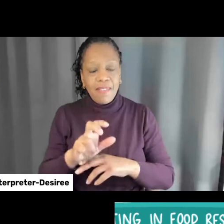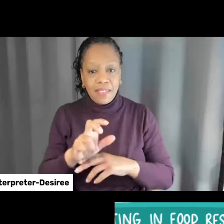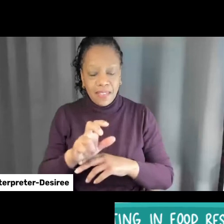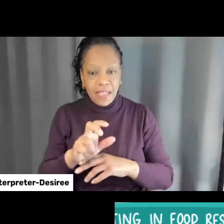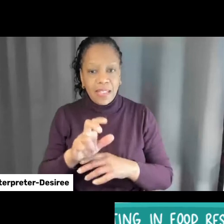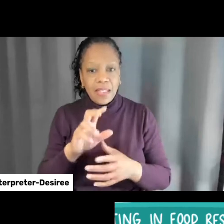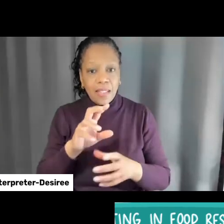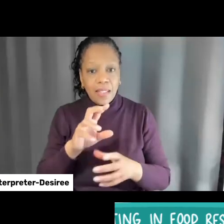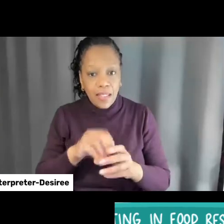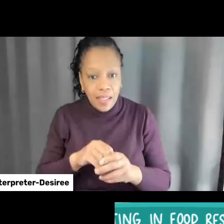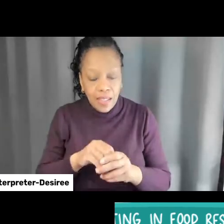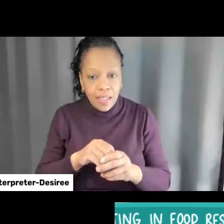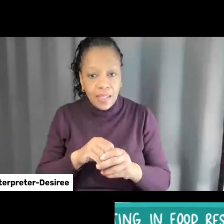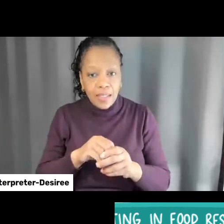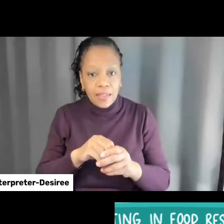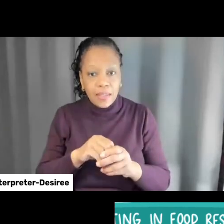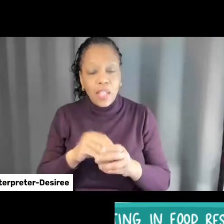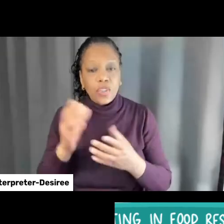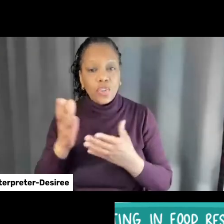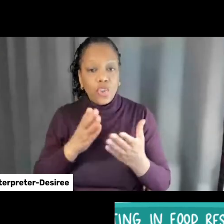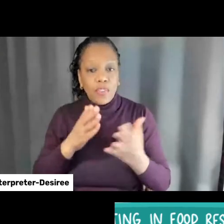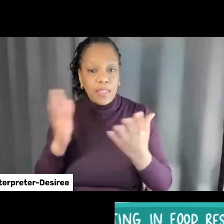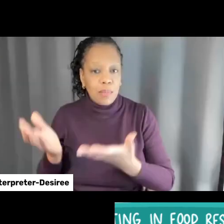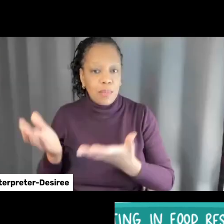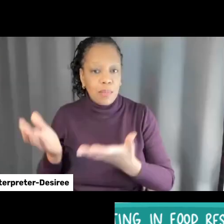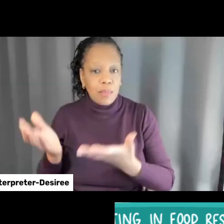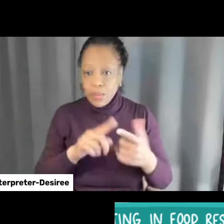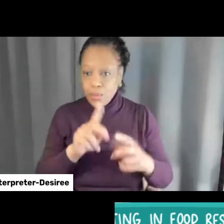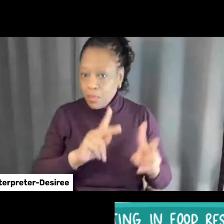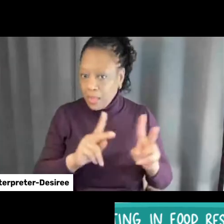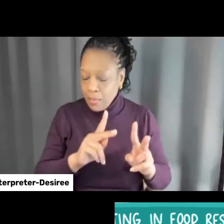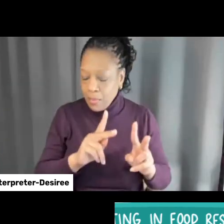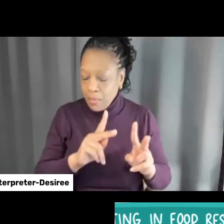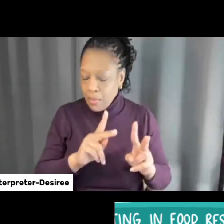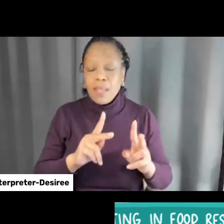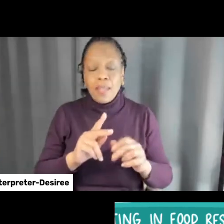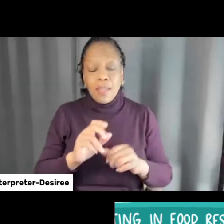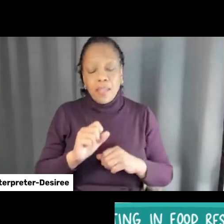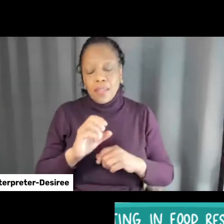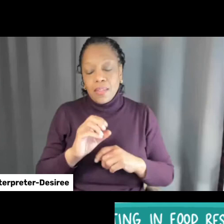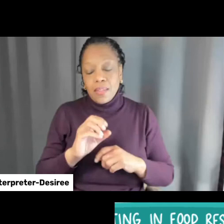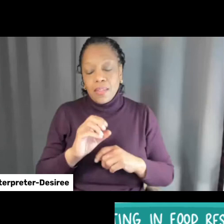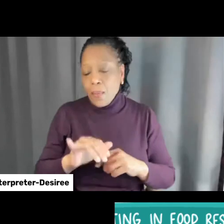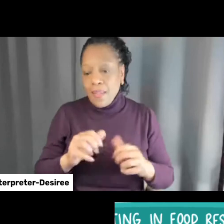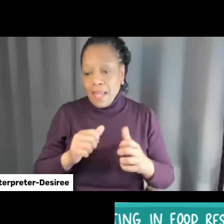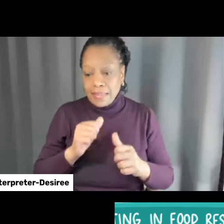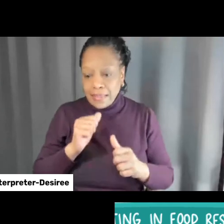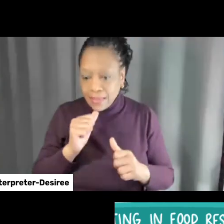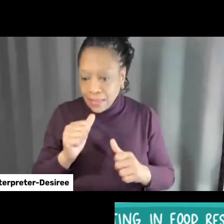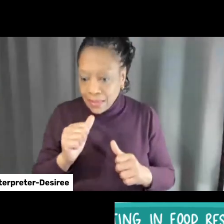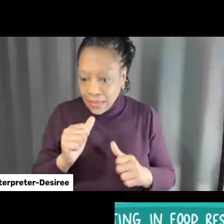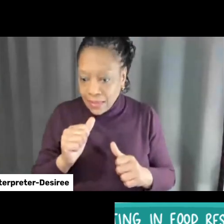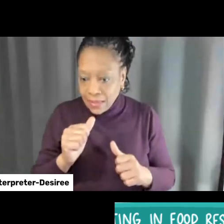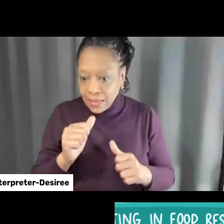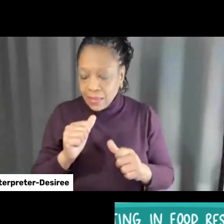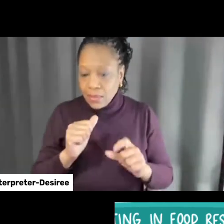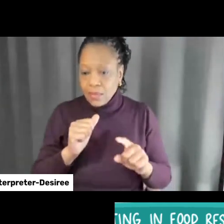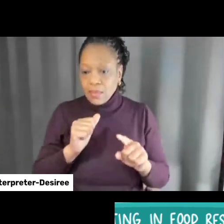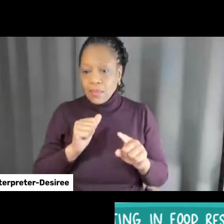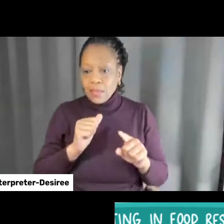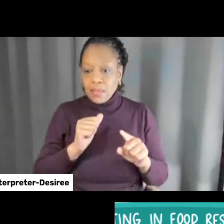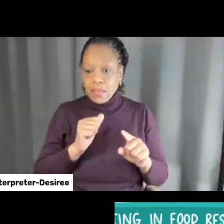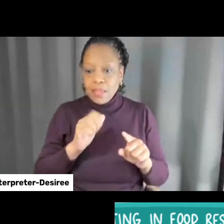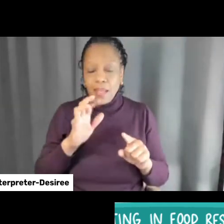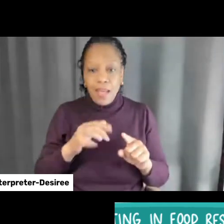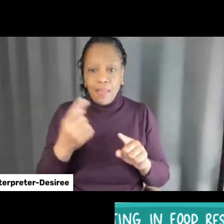crisis, and that doesn't change the structures that are causing those services to be, causing people to need access to those services. And that's